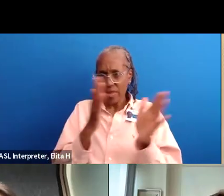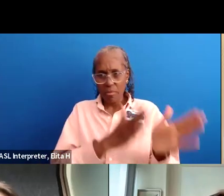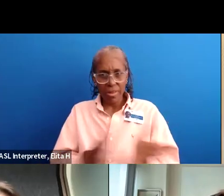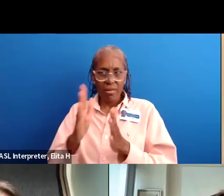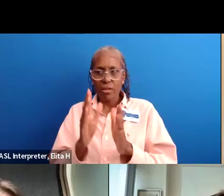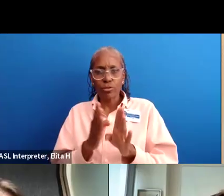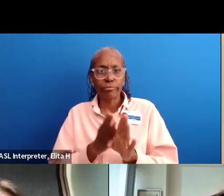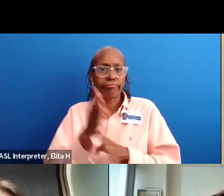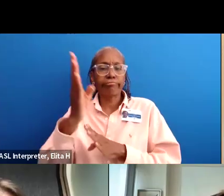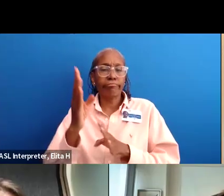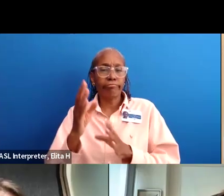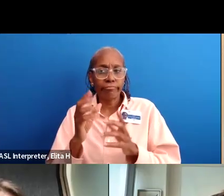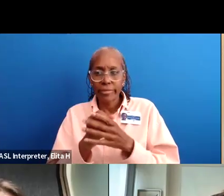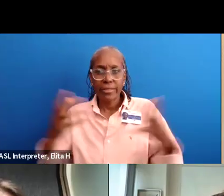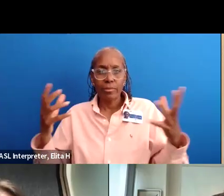field.